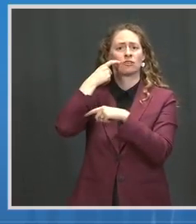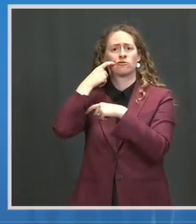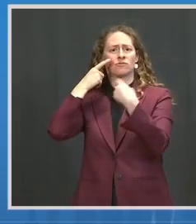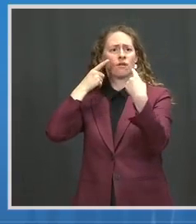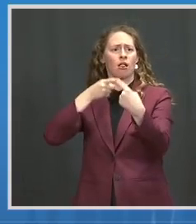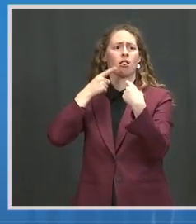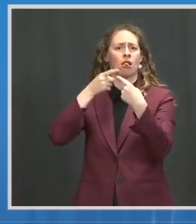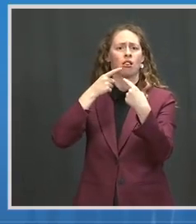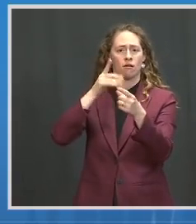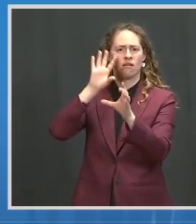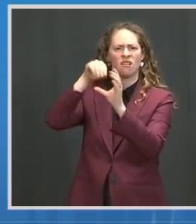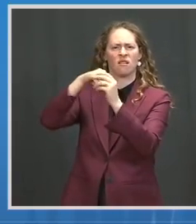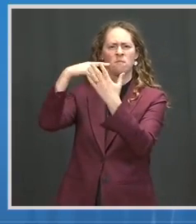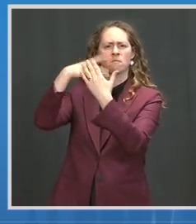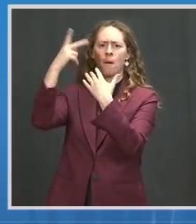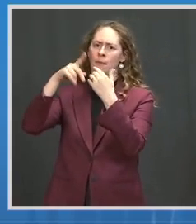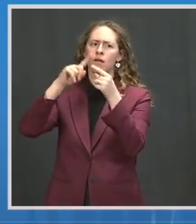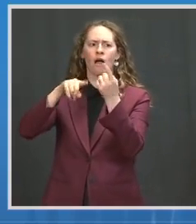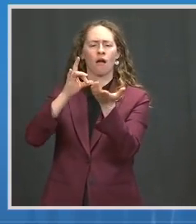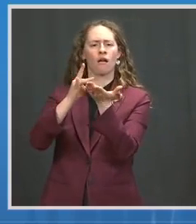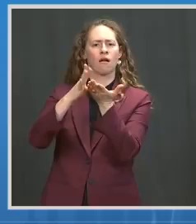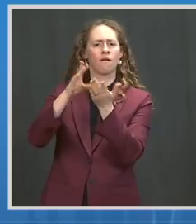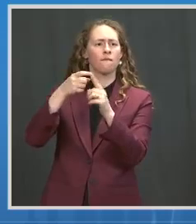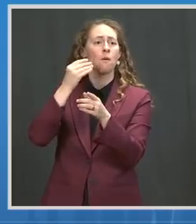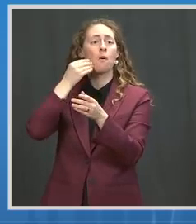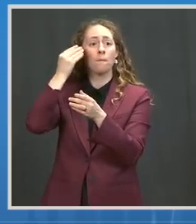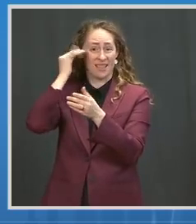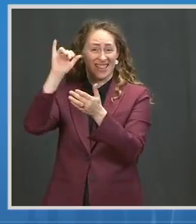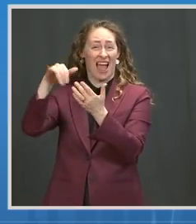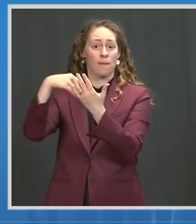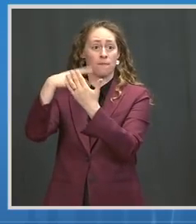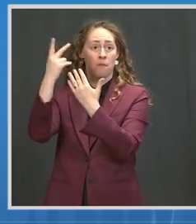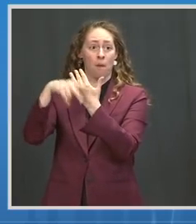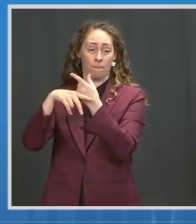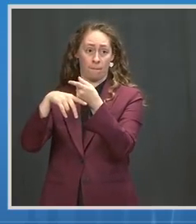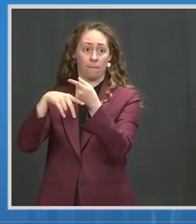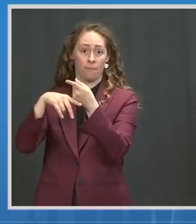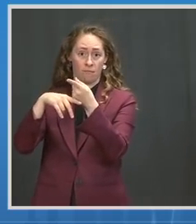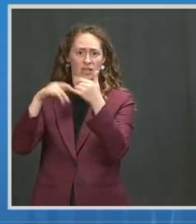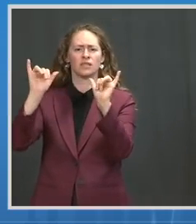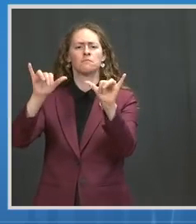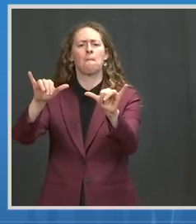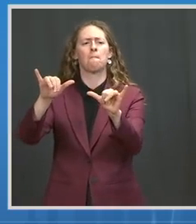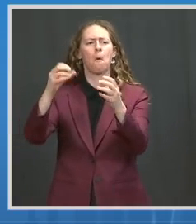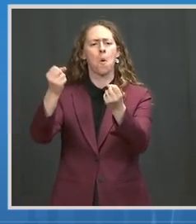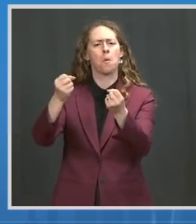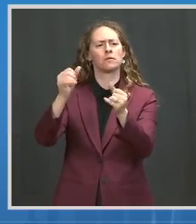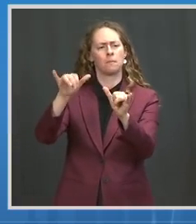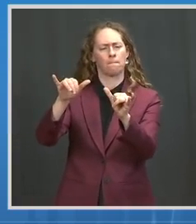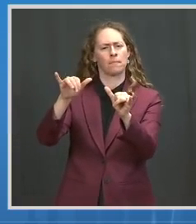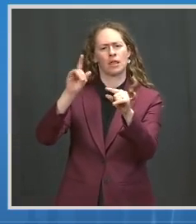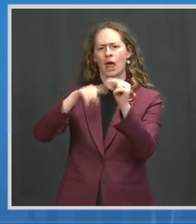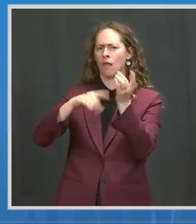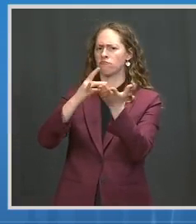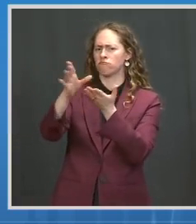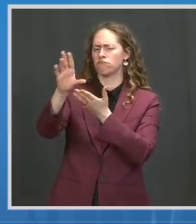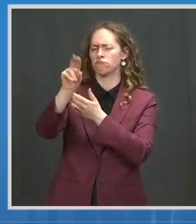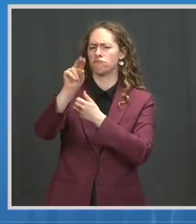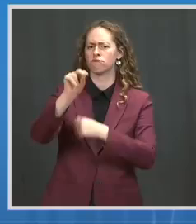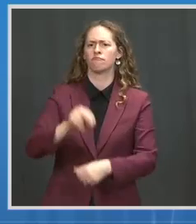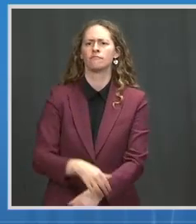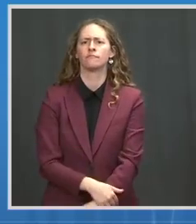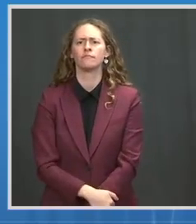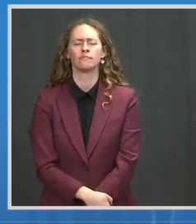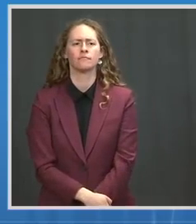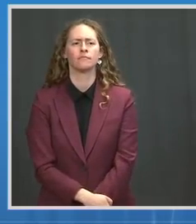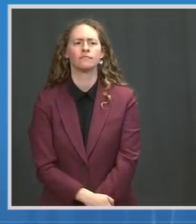are looking at the data in real time as to how we should move forward with that. And so, in fact, as you heard from Dr.